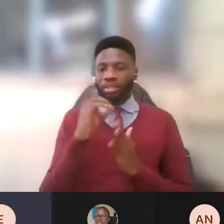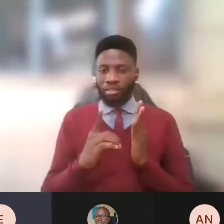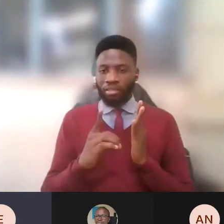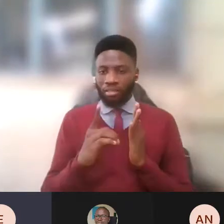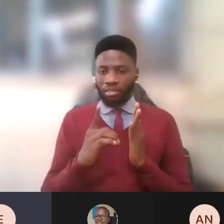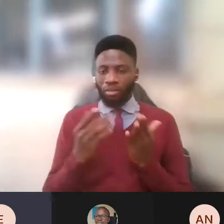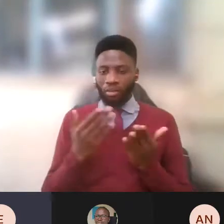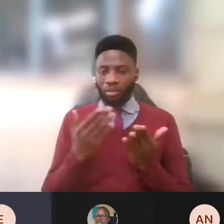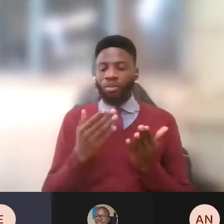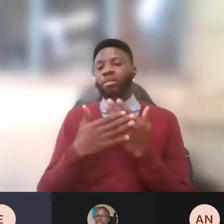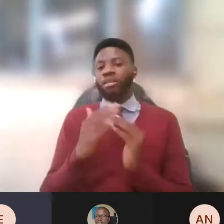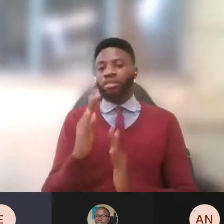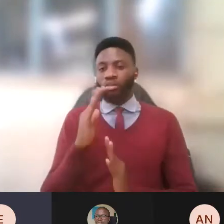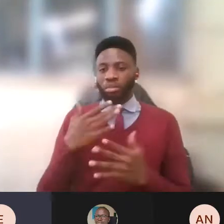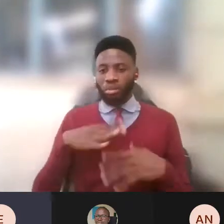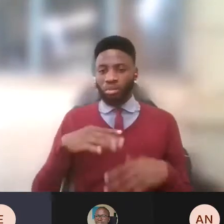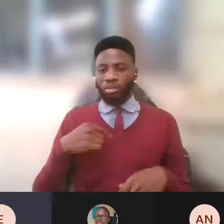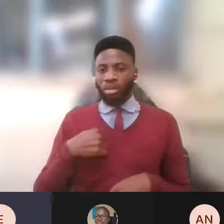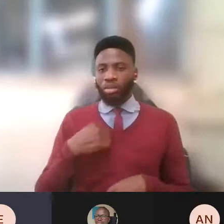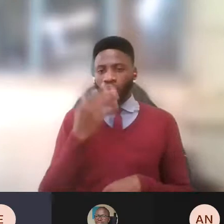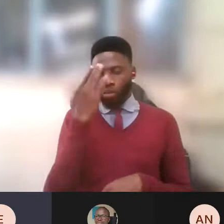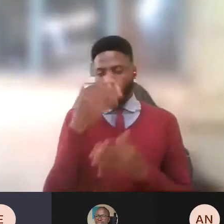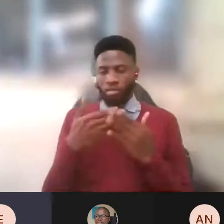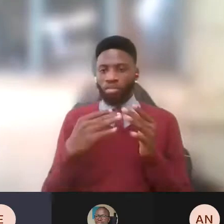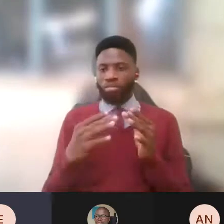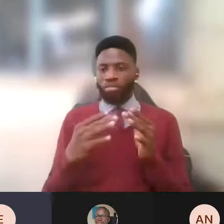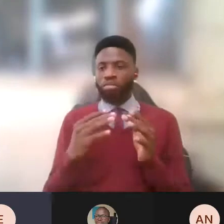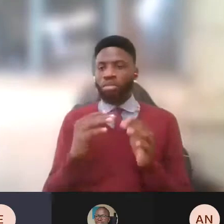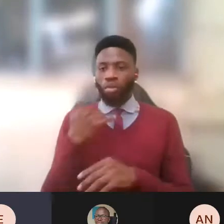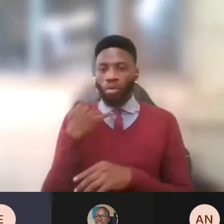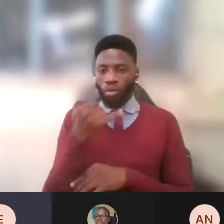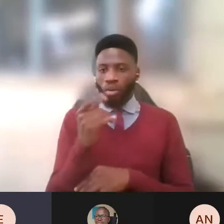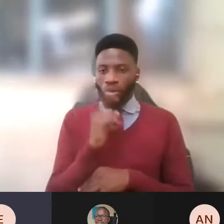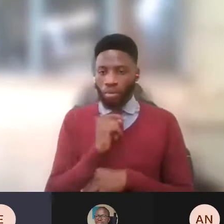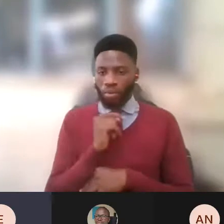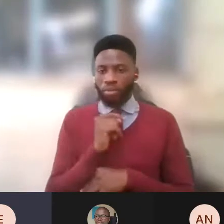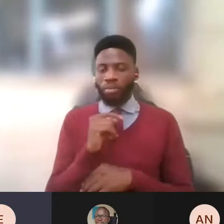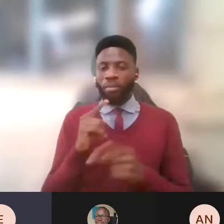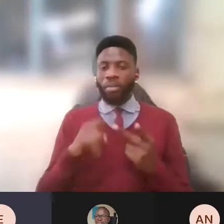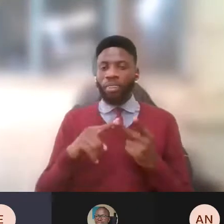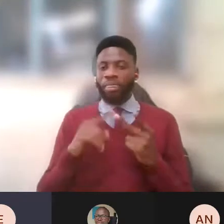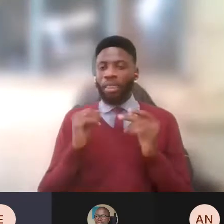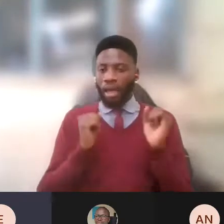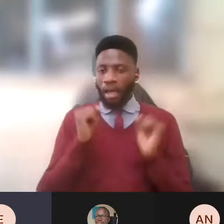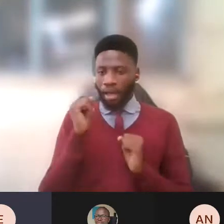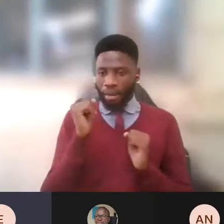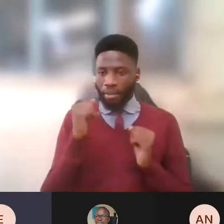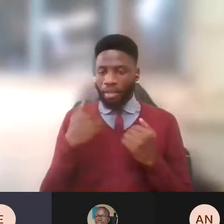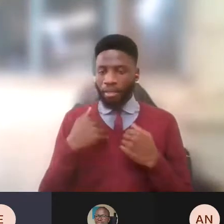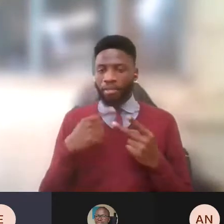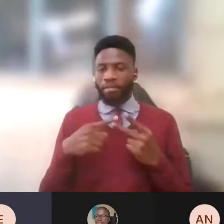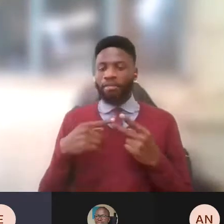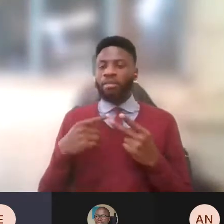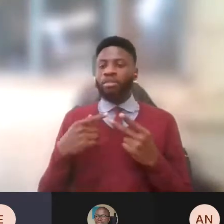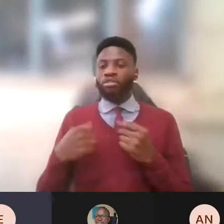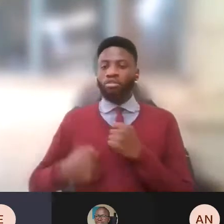and customer centricity and having unique selling points. So, David, I would like to hear from